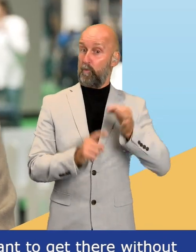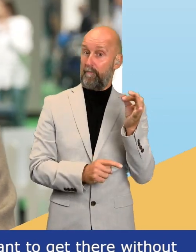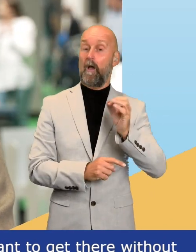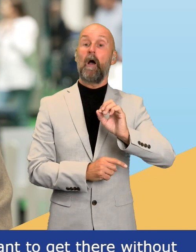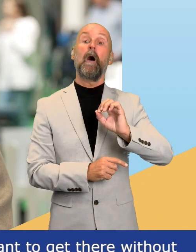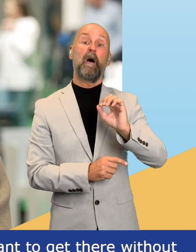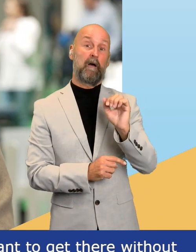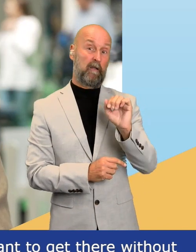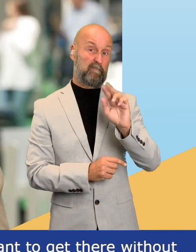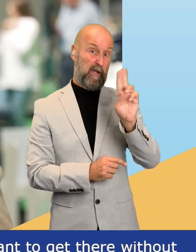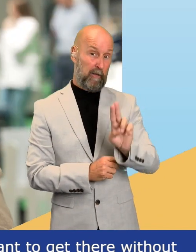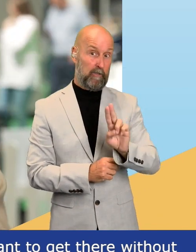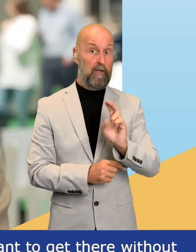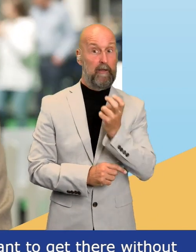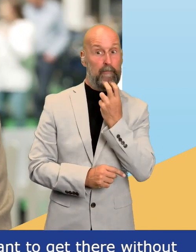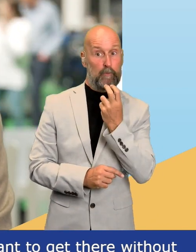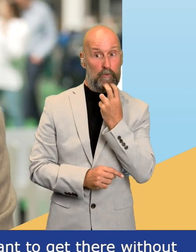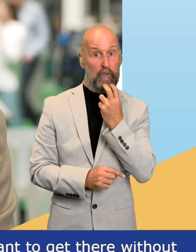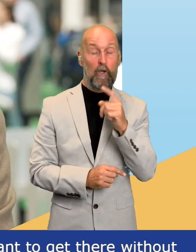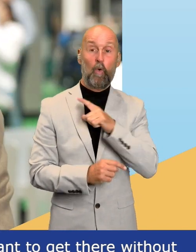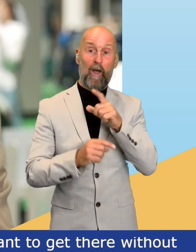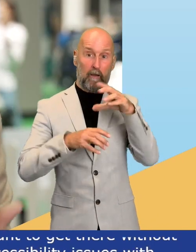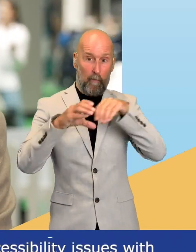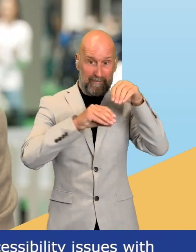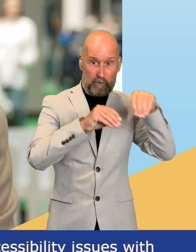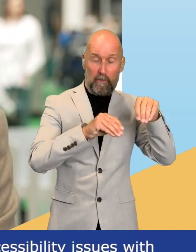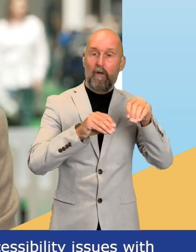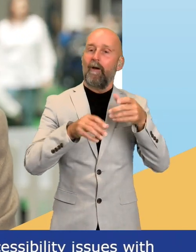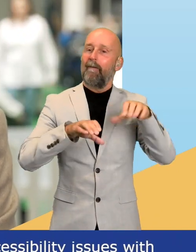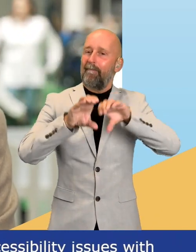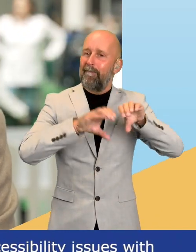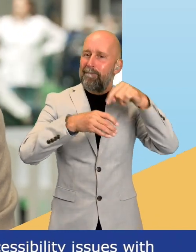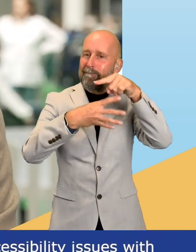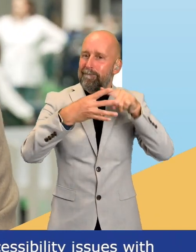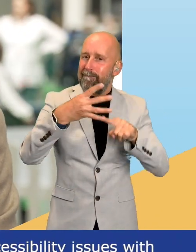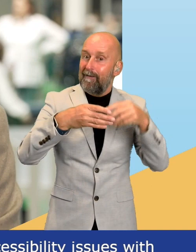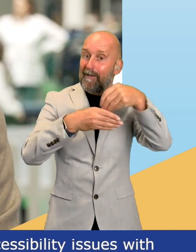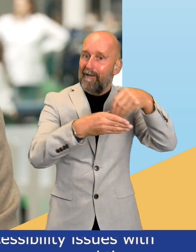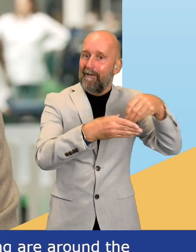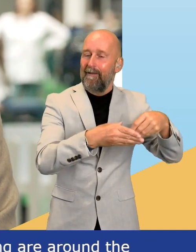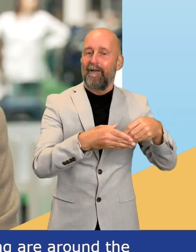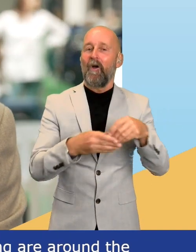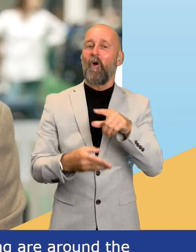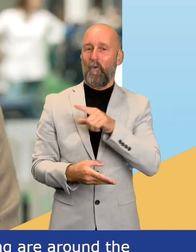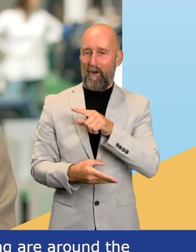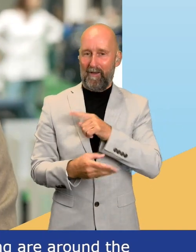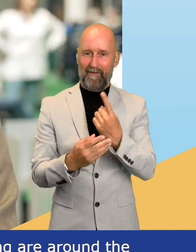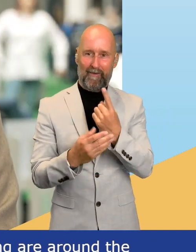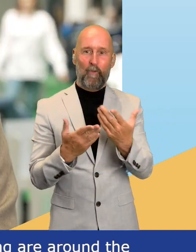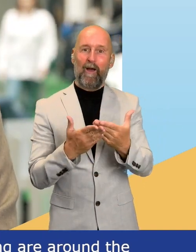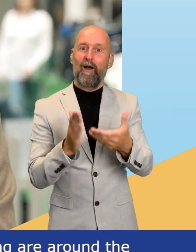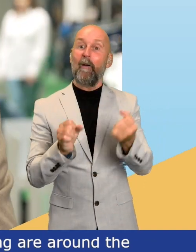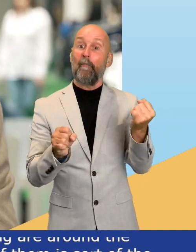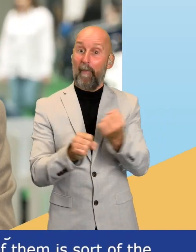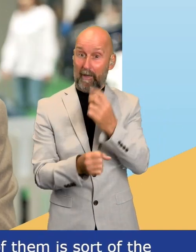that comes in a couple of forms. One of them is sort of the composition, so the different chemistries involved in the battery. There's a couple of different reasons for that. One of them is to make batteries